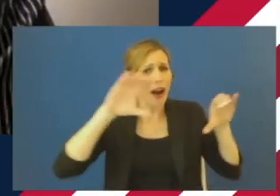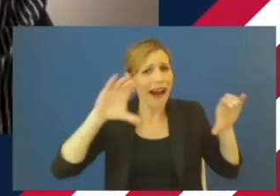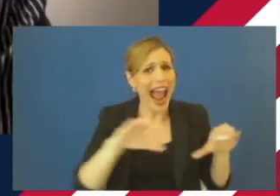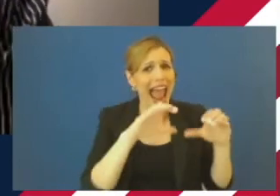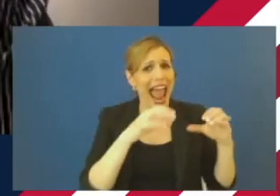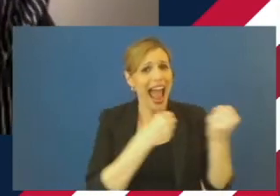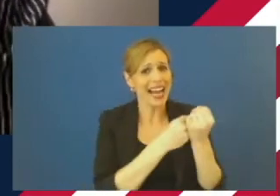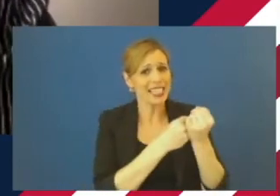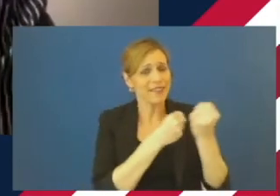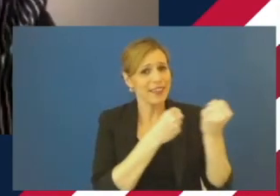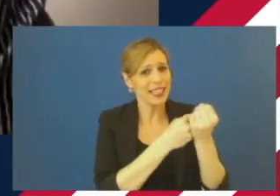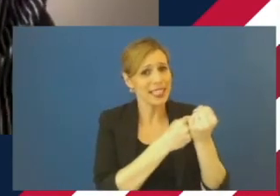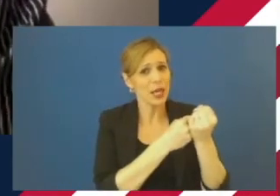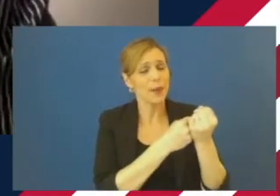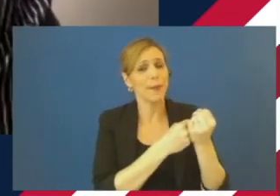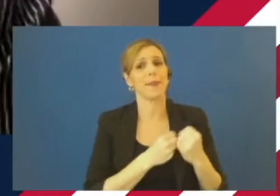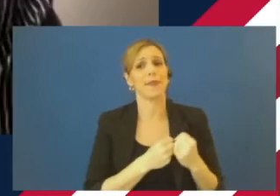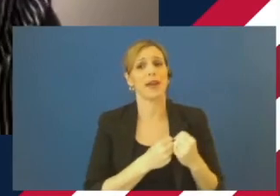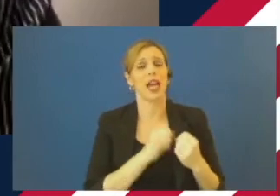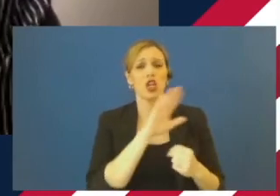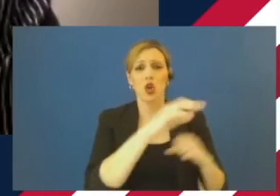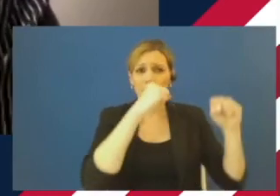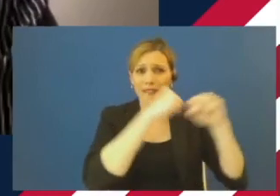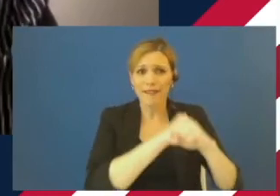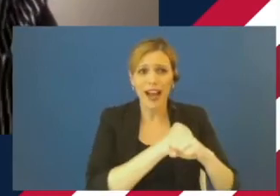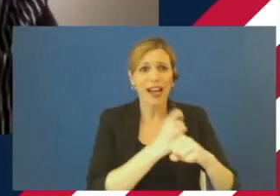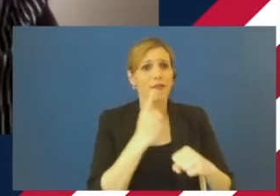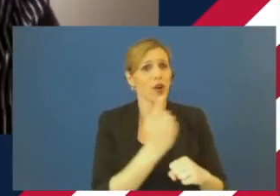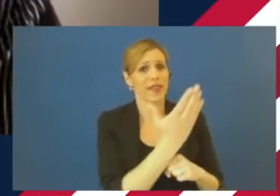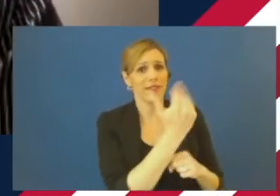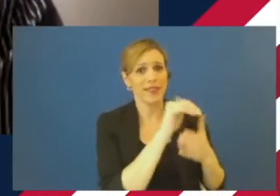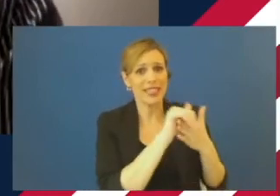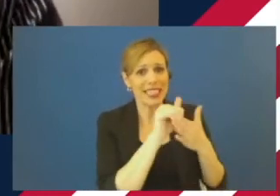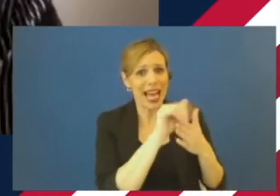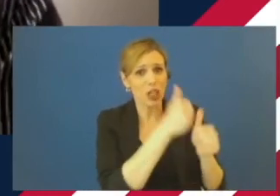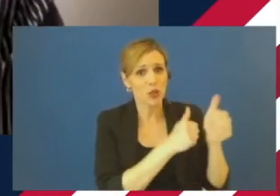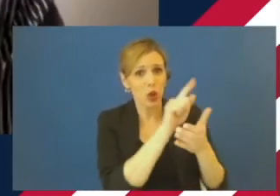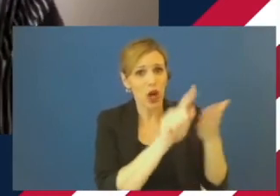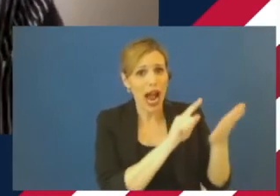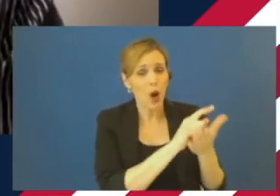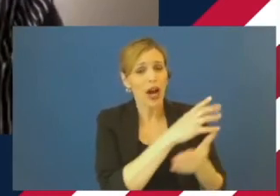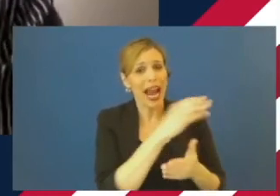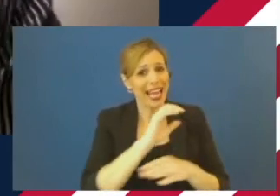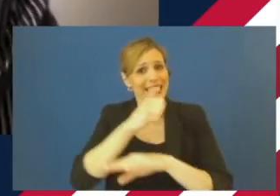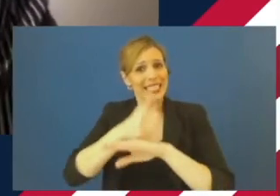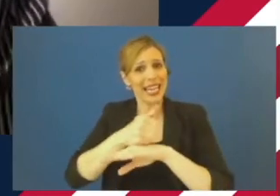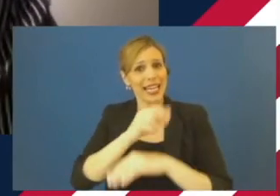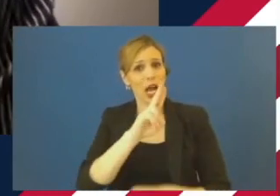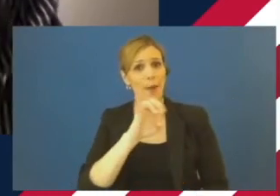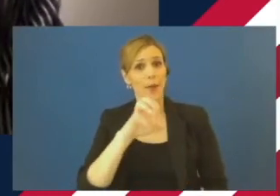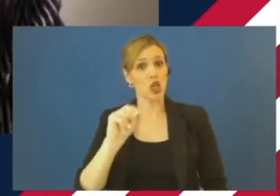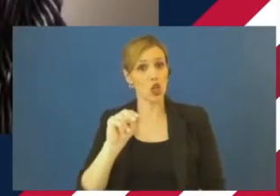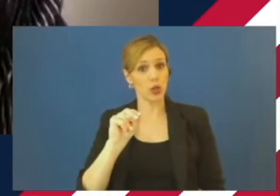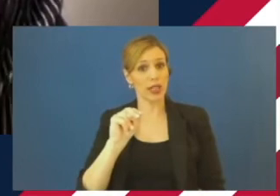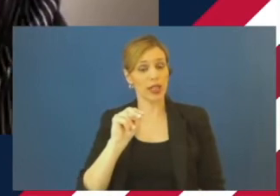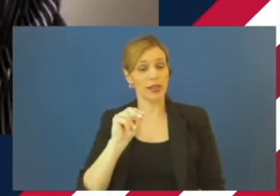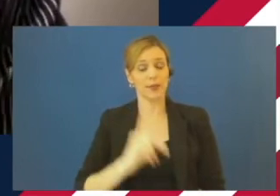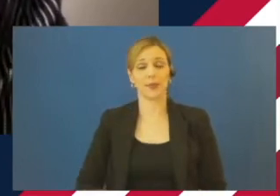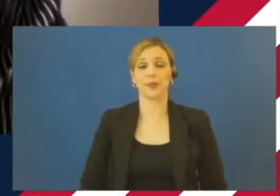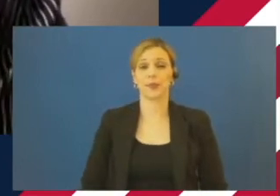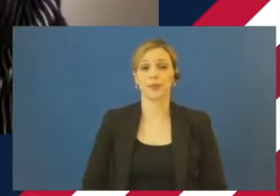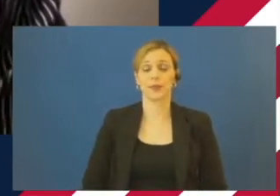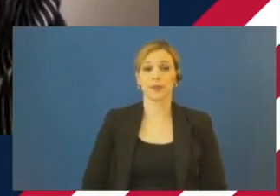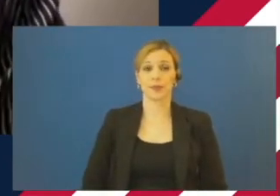also your fight for unionism. I really appreciate that. In addition to raising the